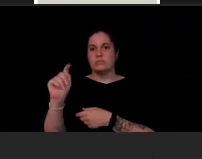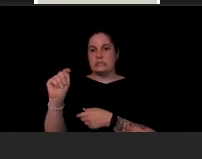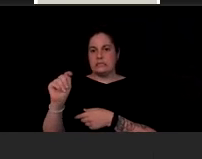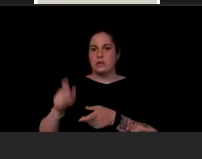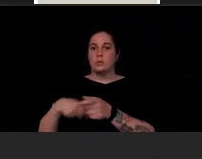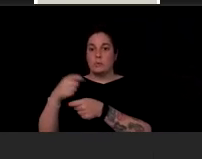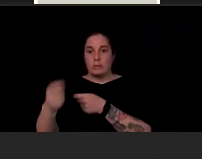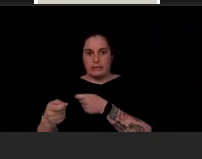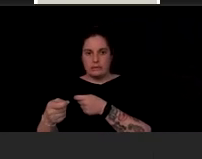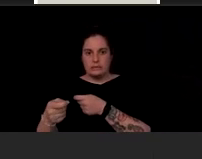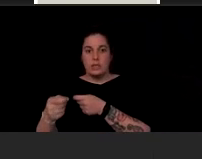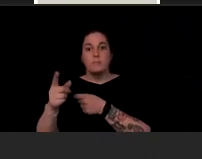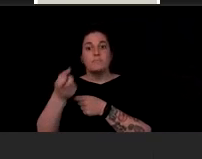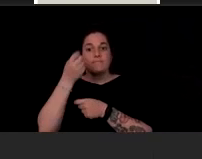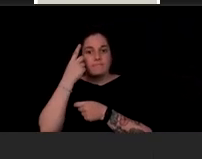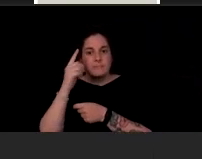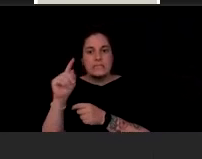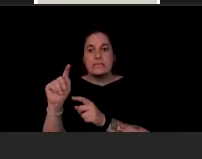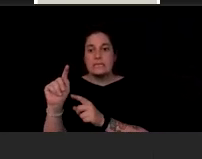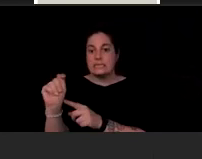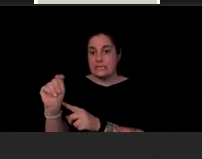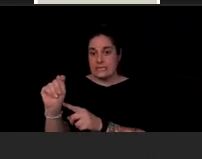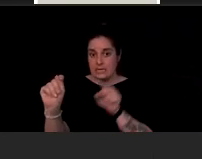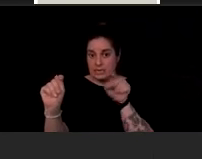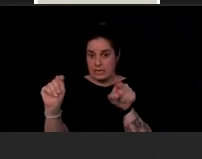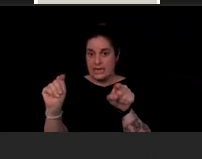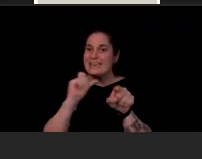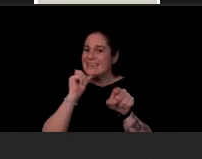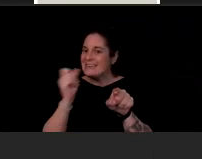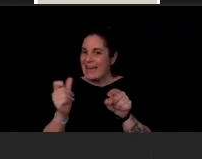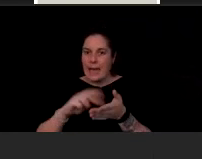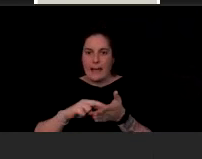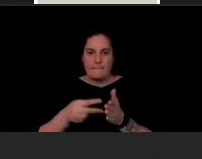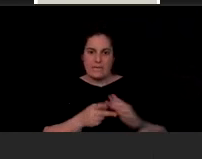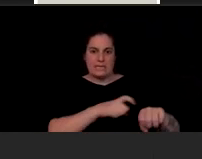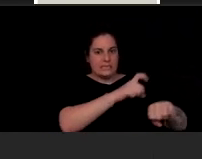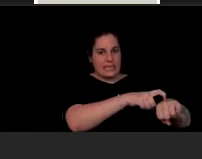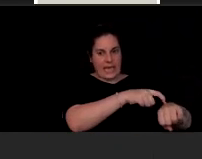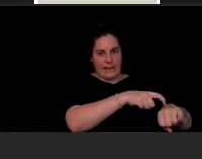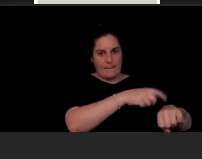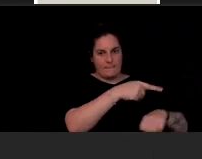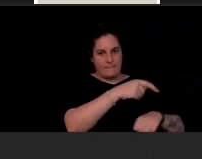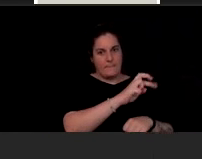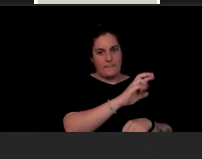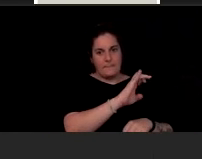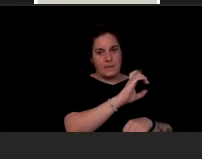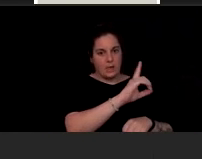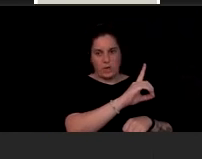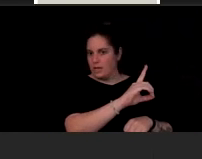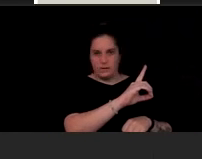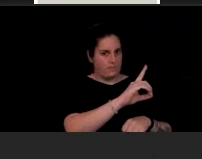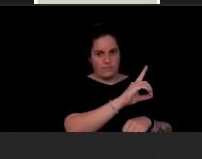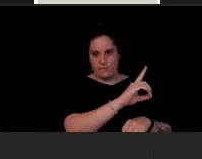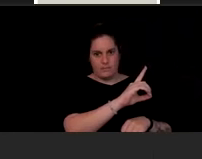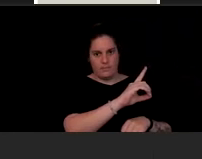this T up with period. This is not the period. This is the temperature in this formula. That's what